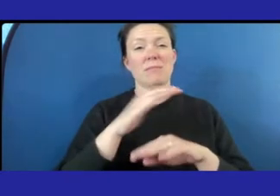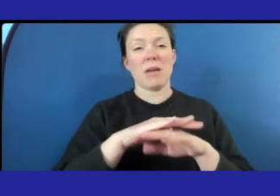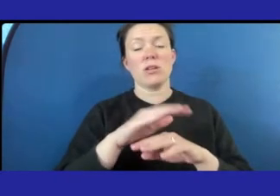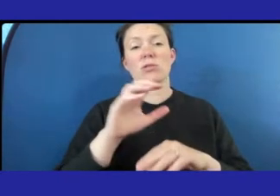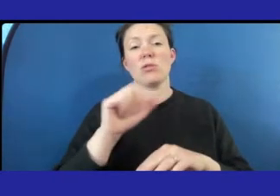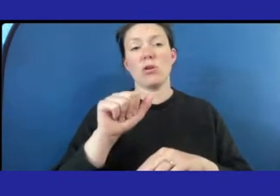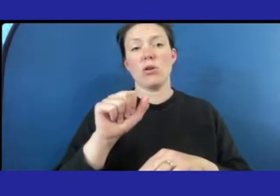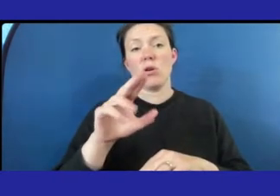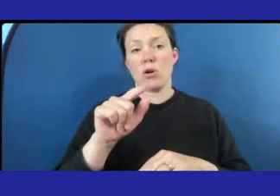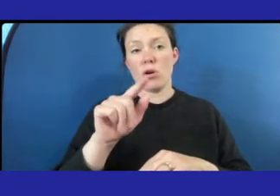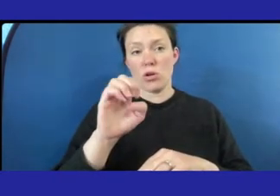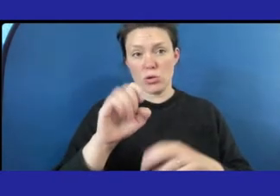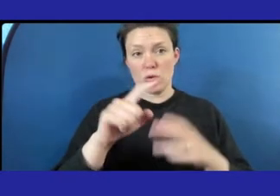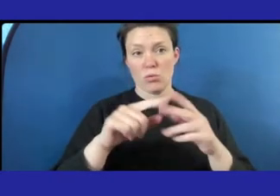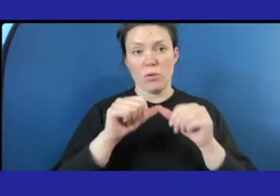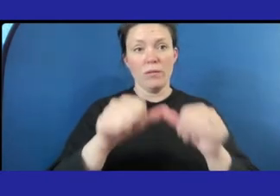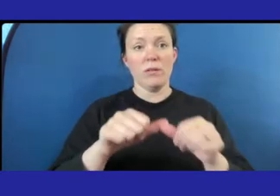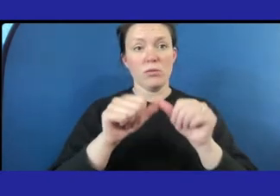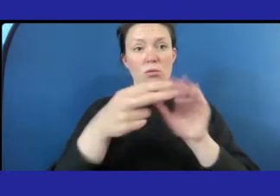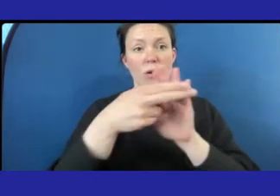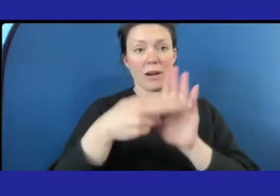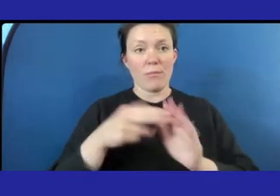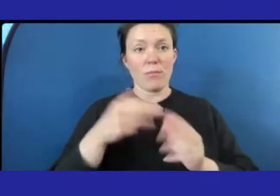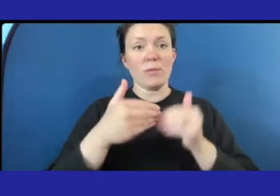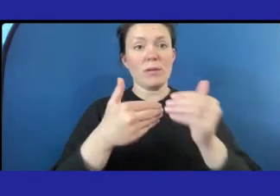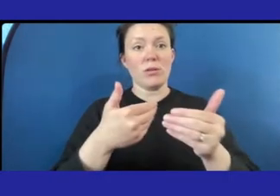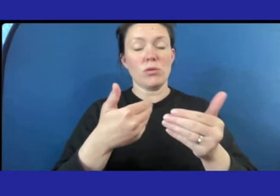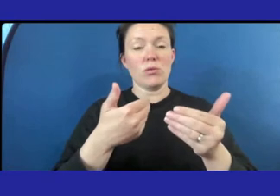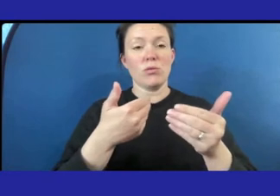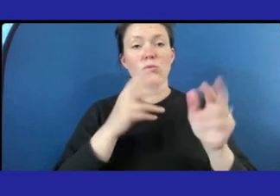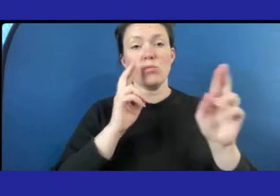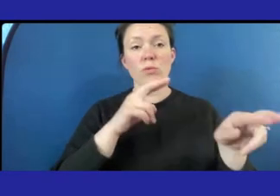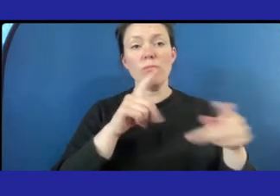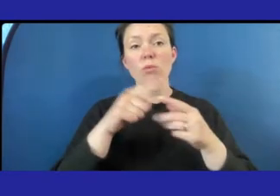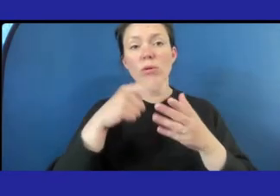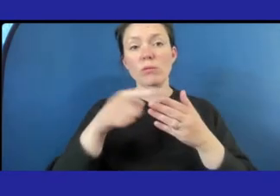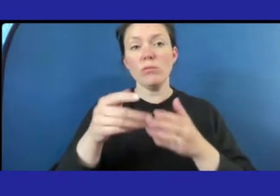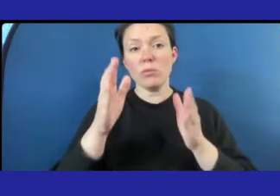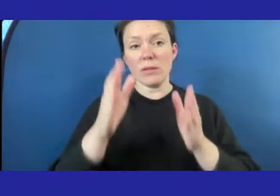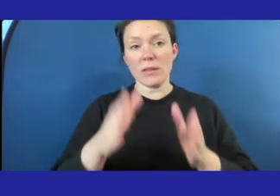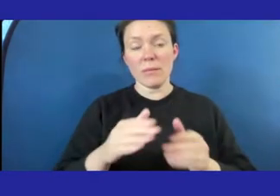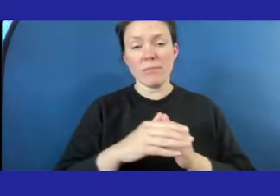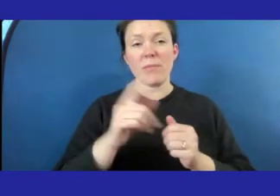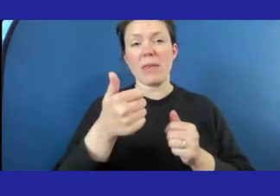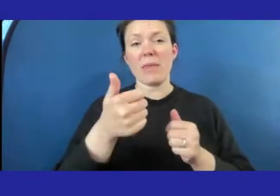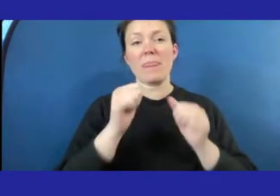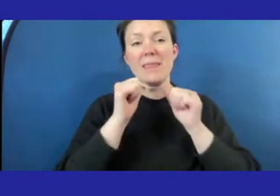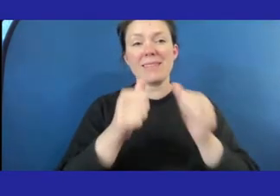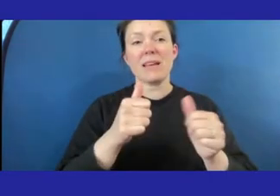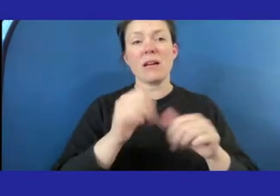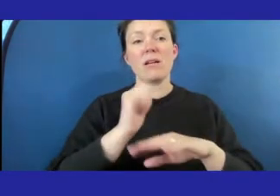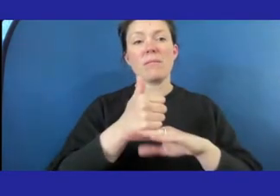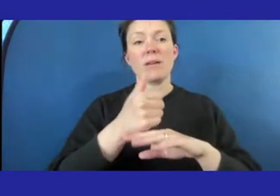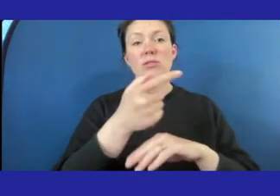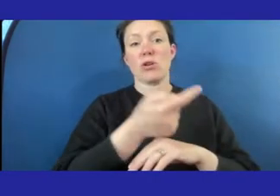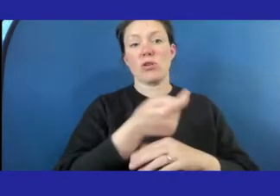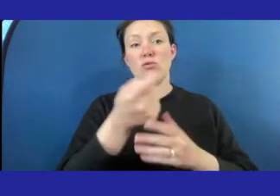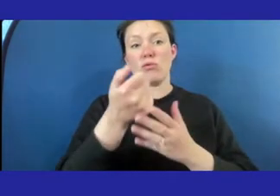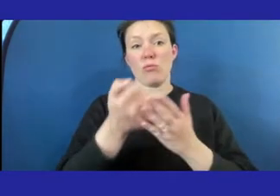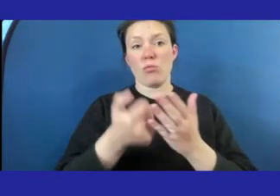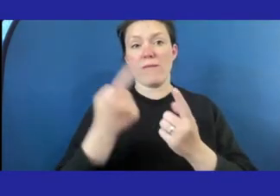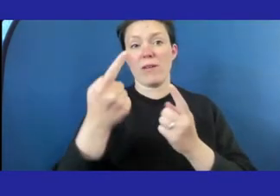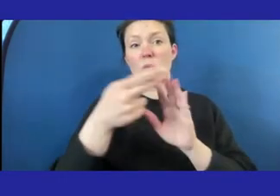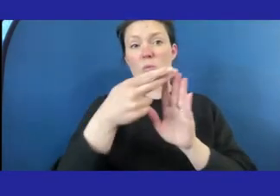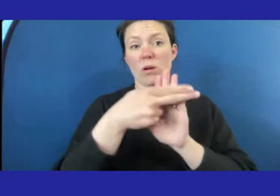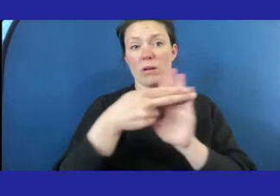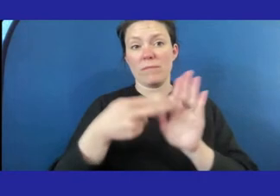acute and chronic diagnosis and procedures reported to the payer. The denials are based on removing one of these diagnoses,